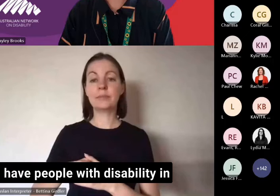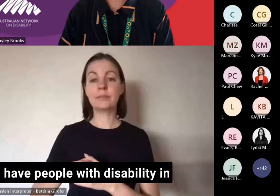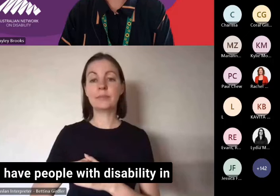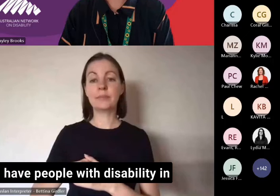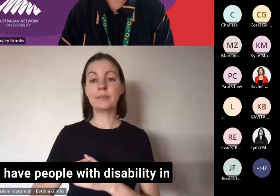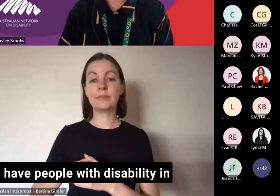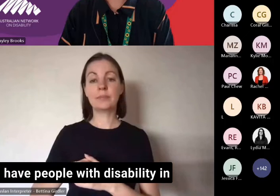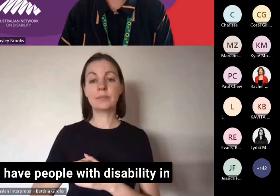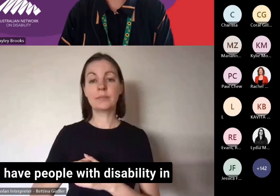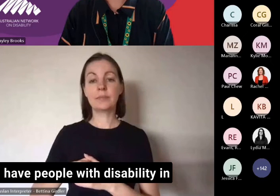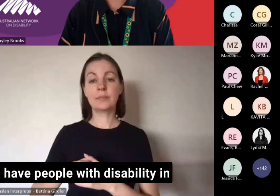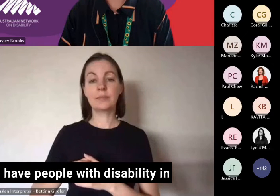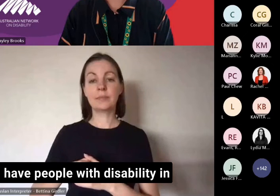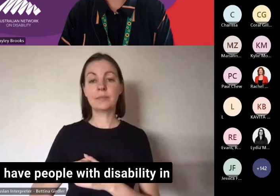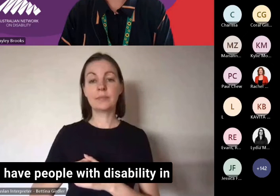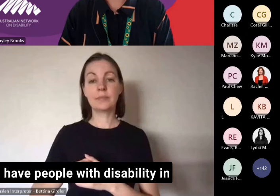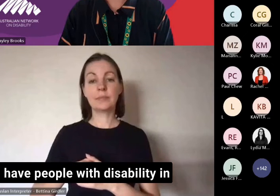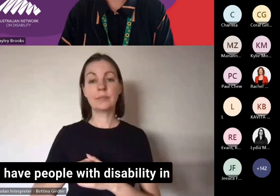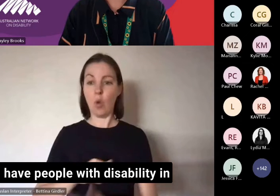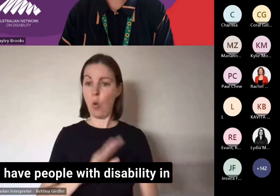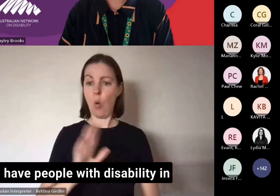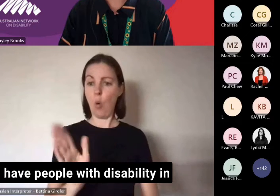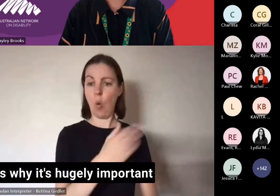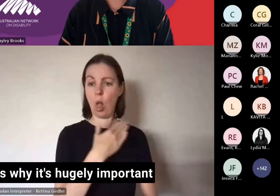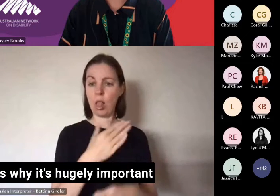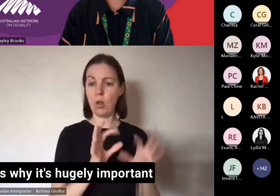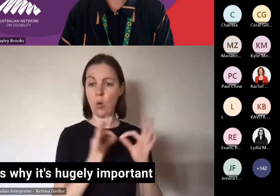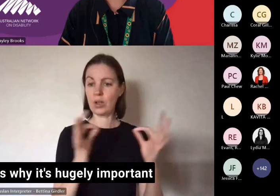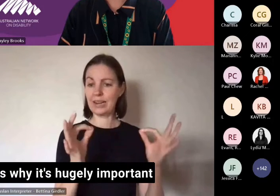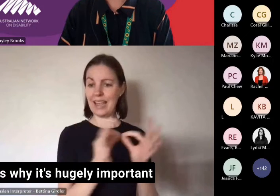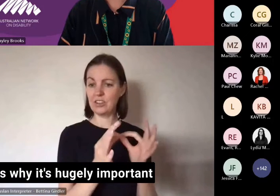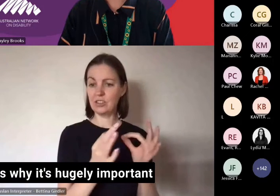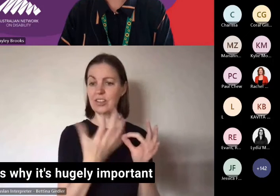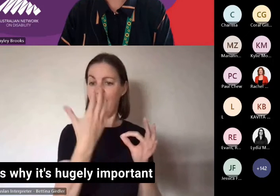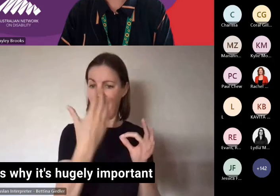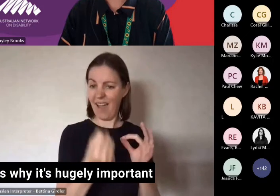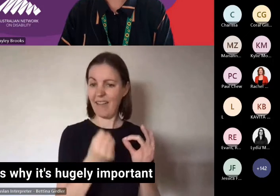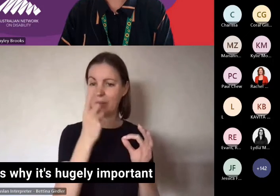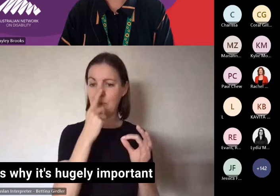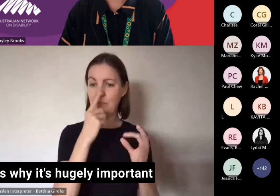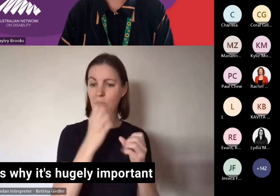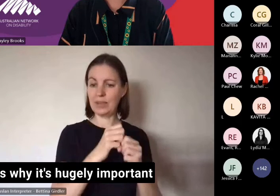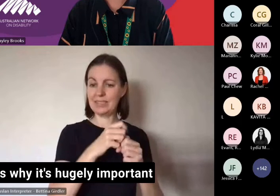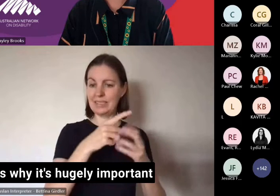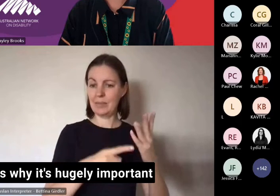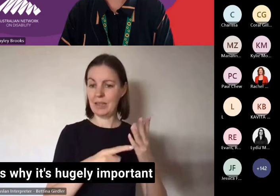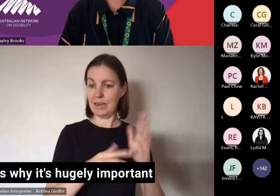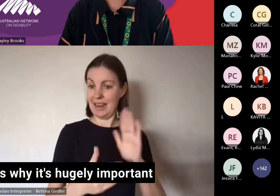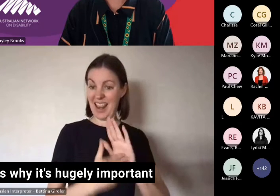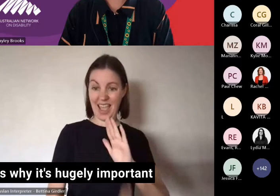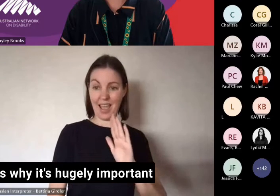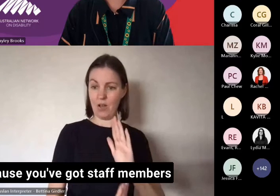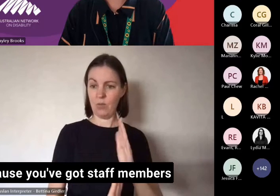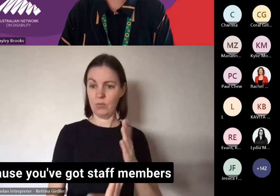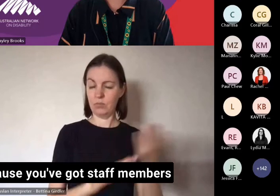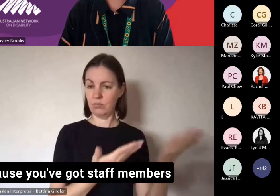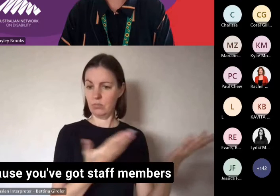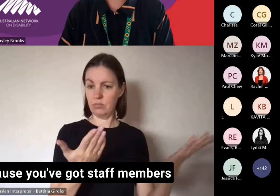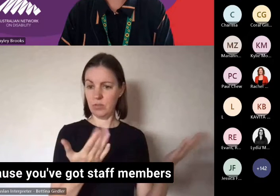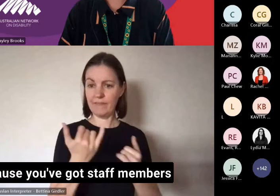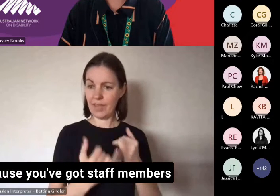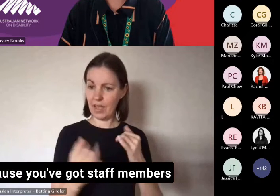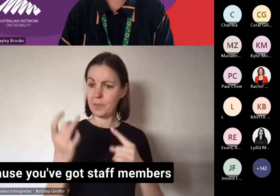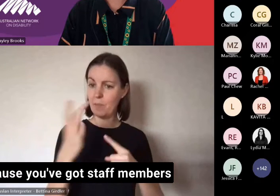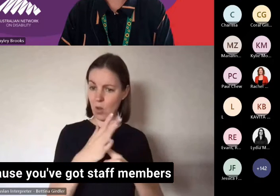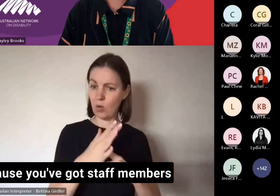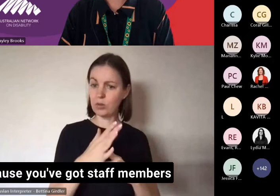organizations will have people with disability in them now, which is why it's hugely important to consider